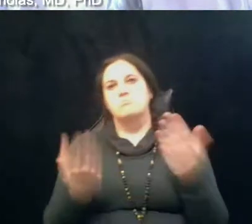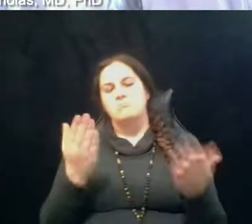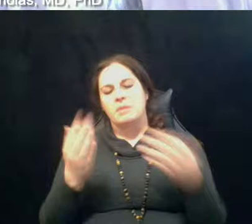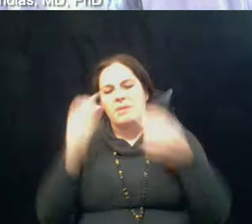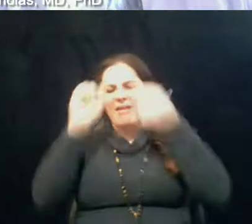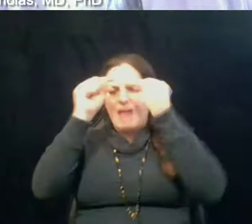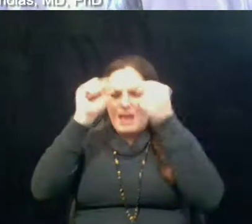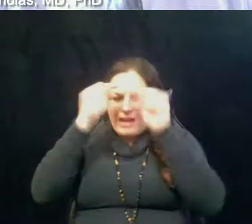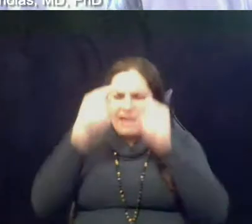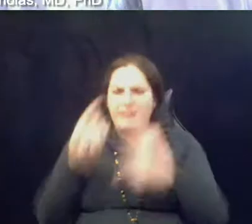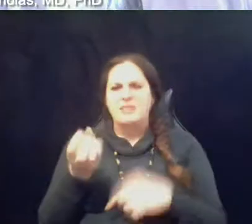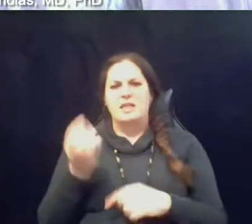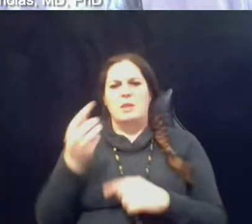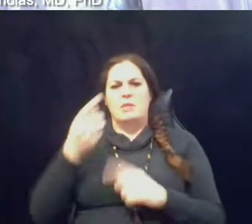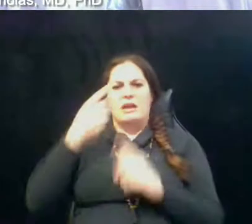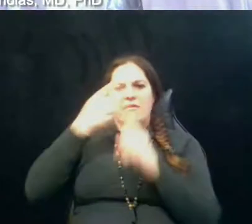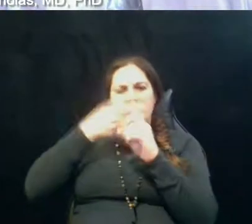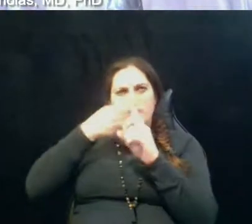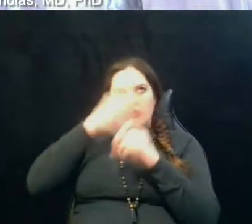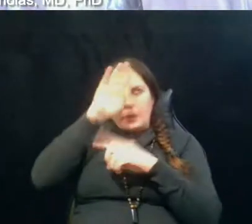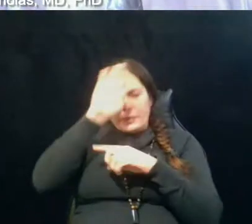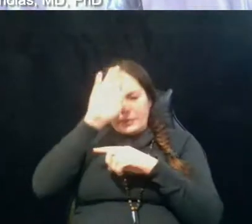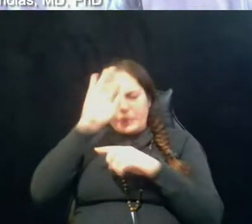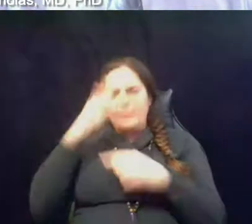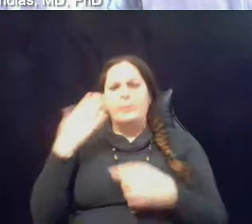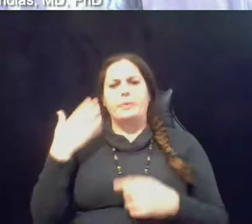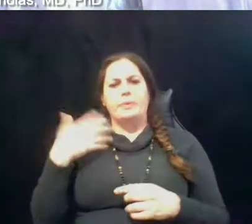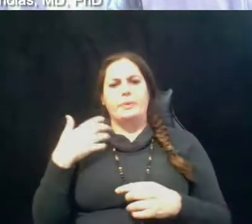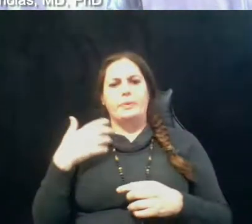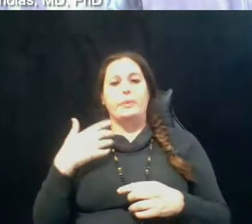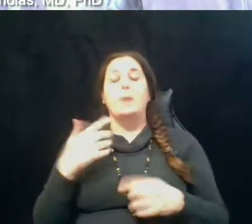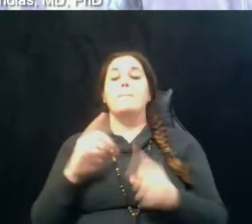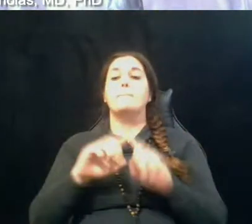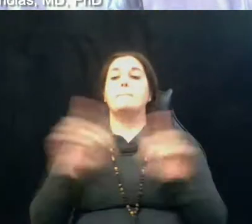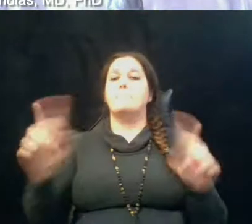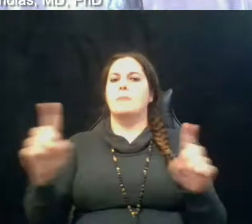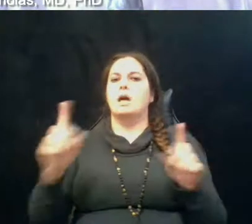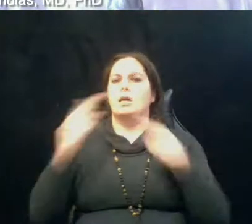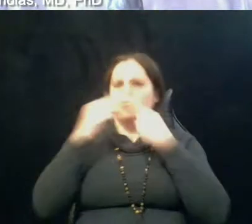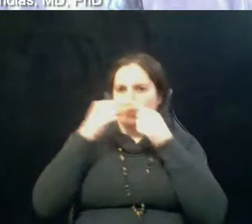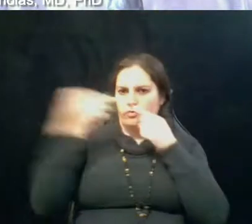terms of the allergic reaction, which is, I really think, the question that you were asking, Sandy,